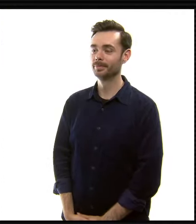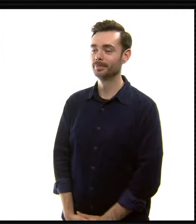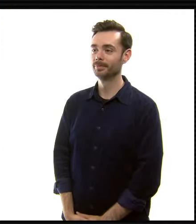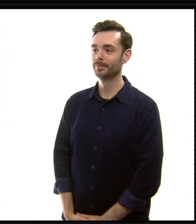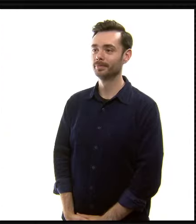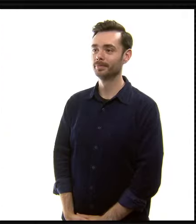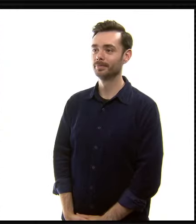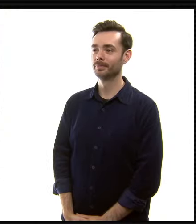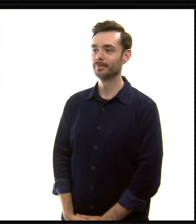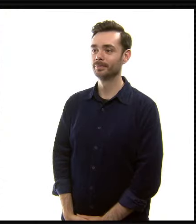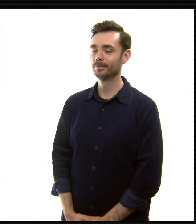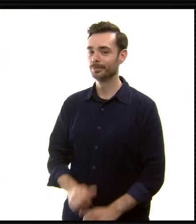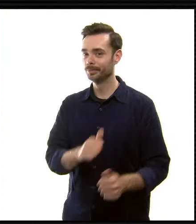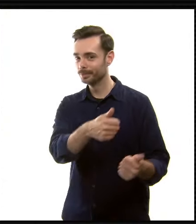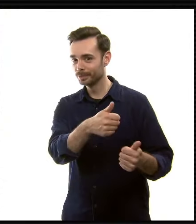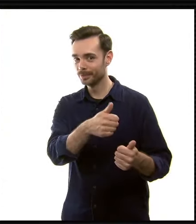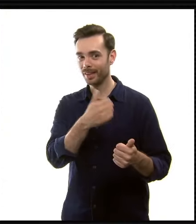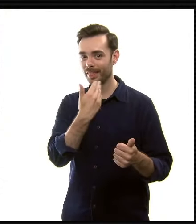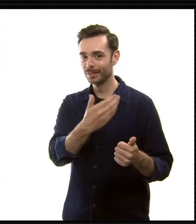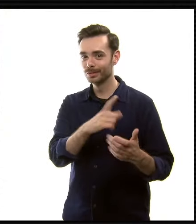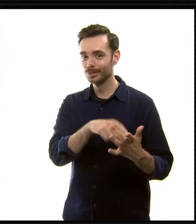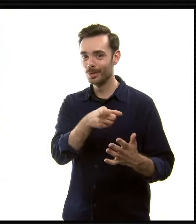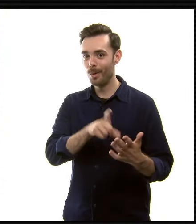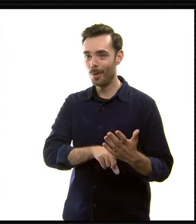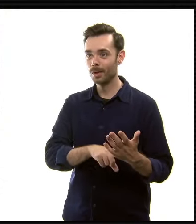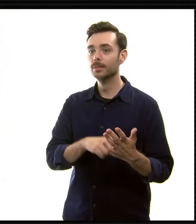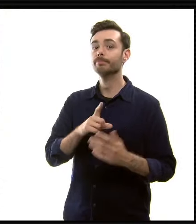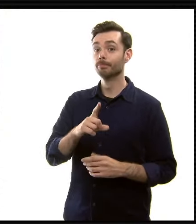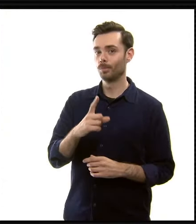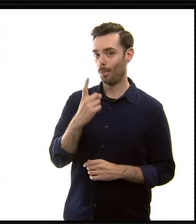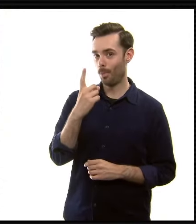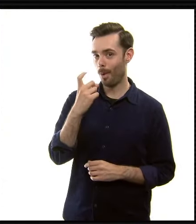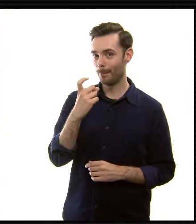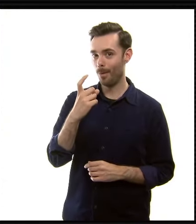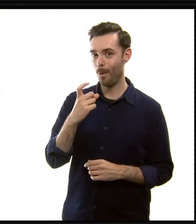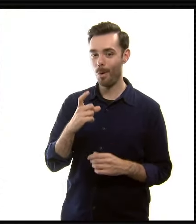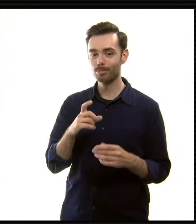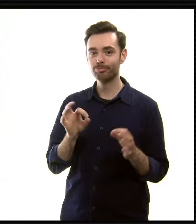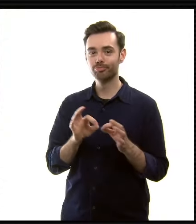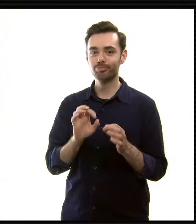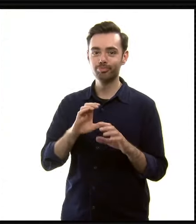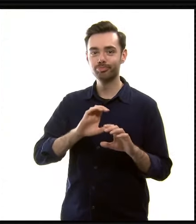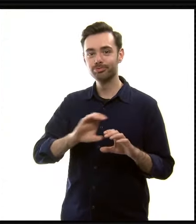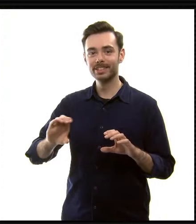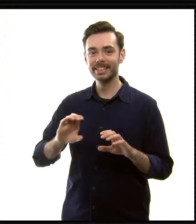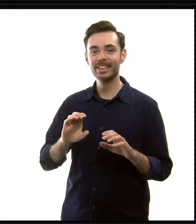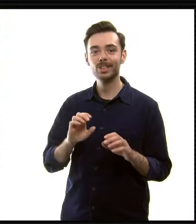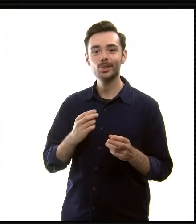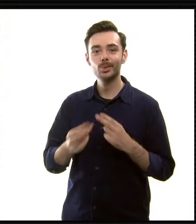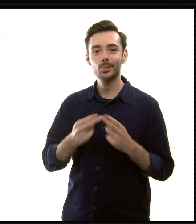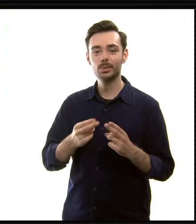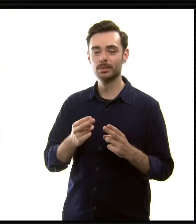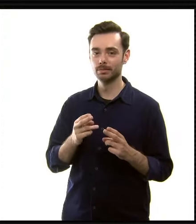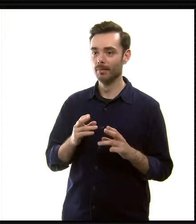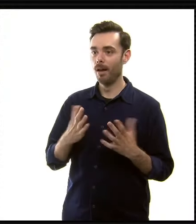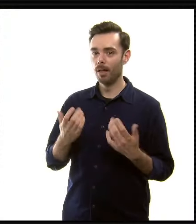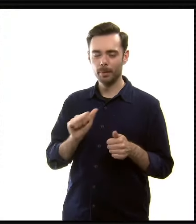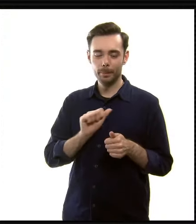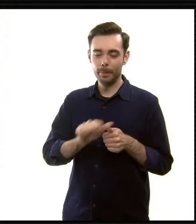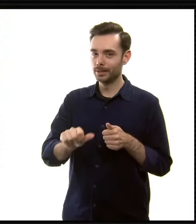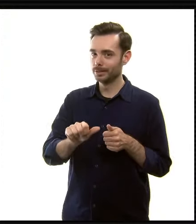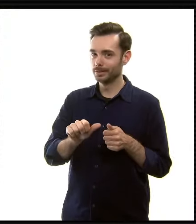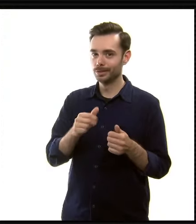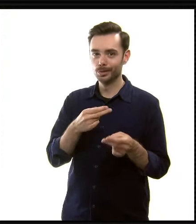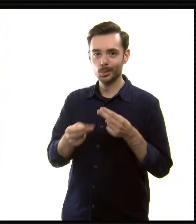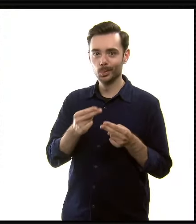Thanks, Joe. All right, LEGO Party people, it's time for one last bricking news. And of course, we saved the best for last. So grab any friends,